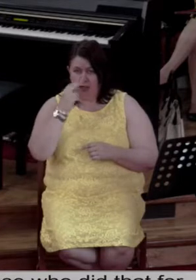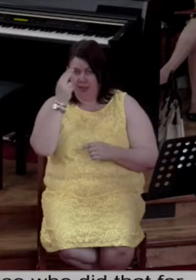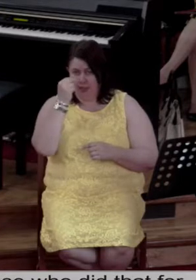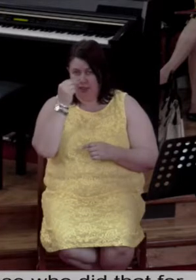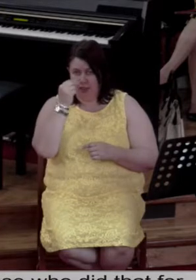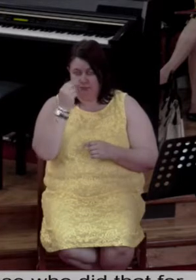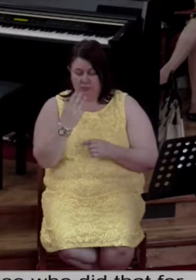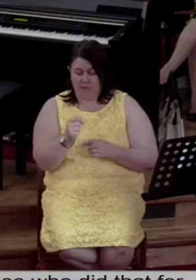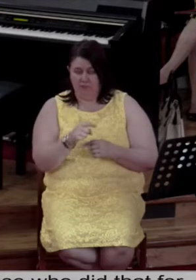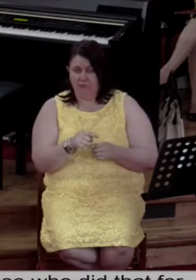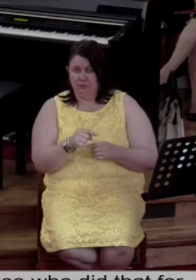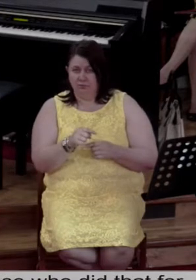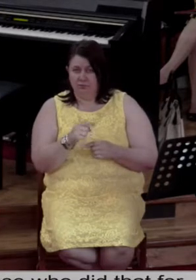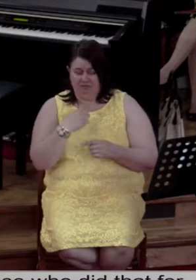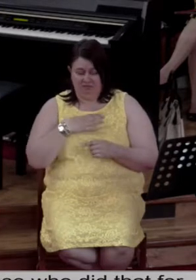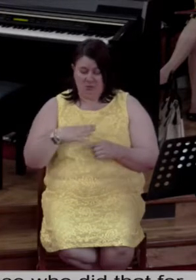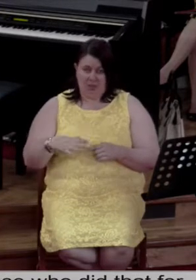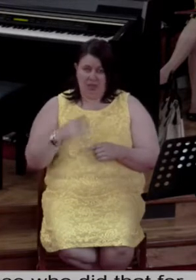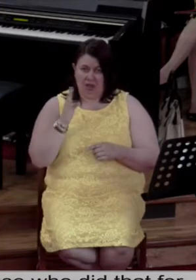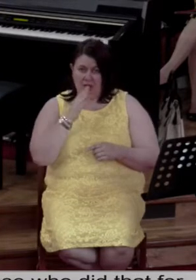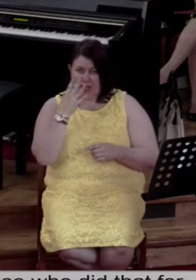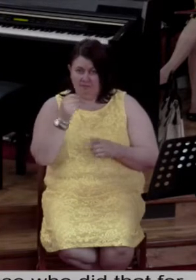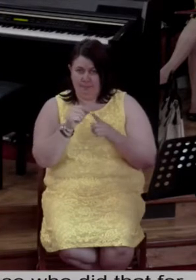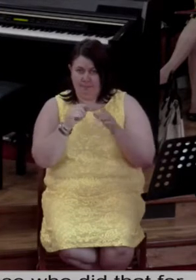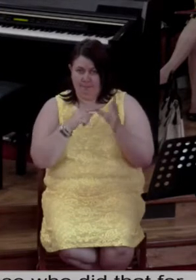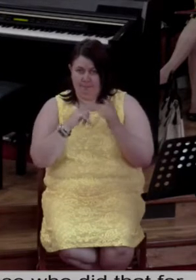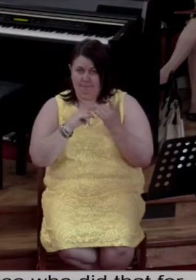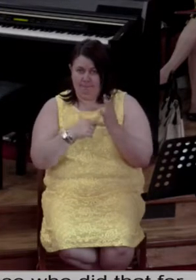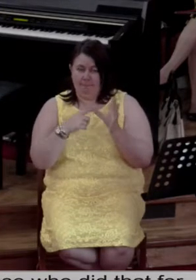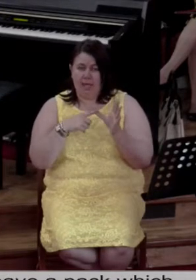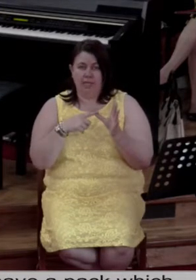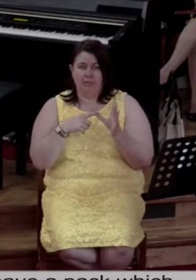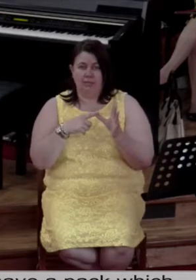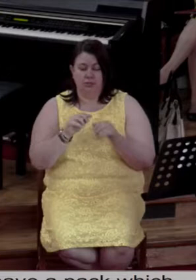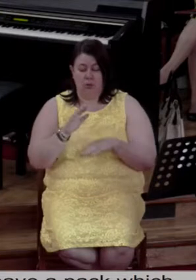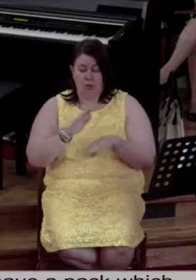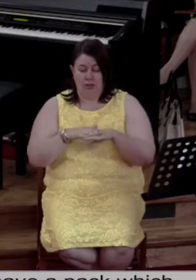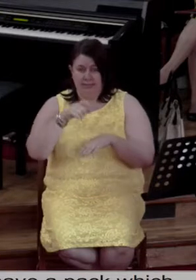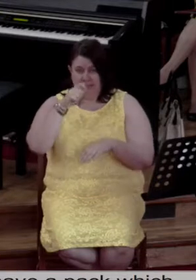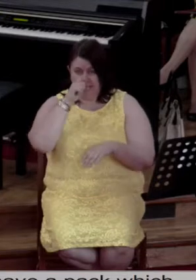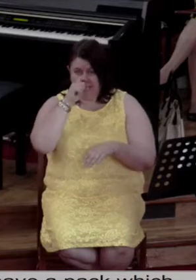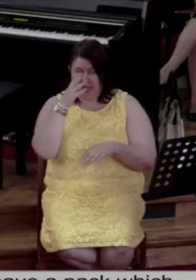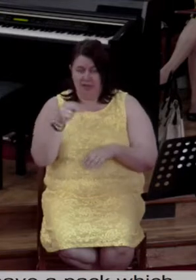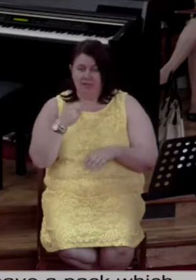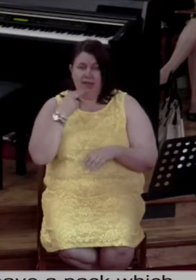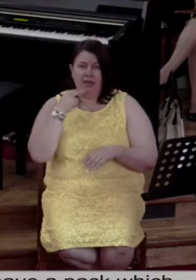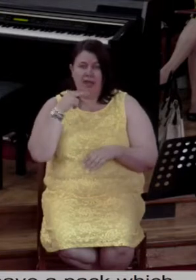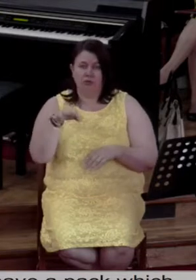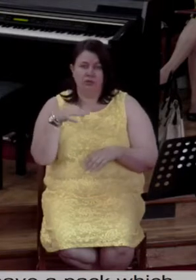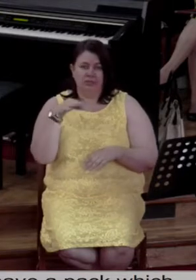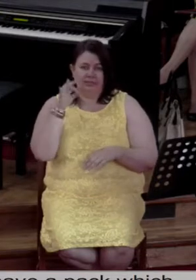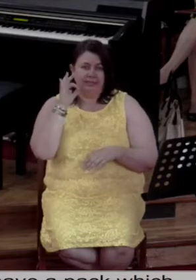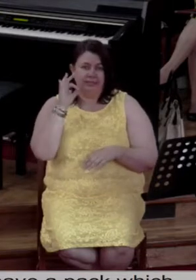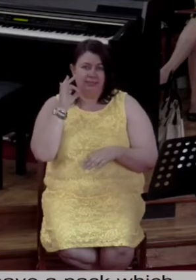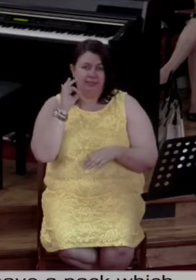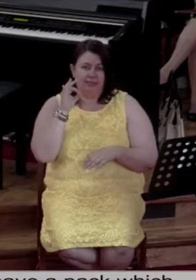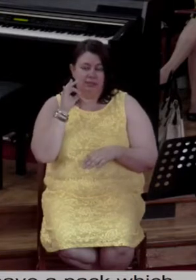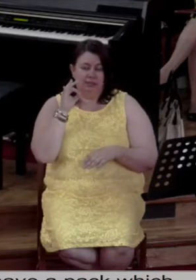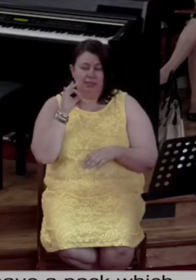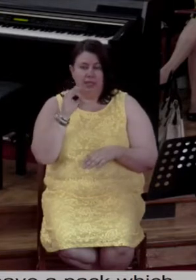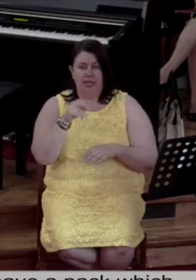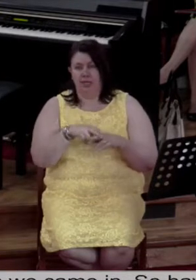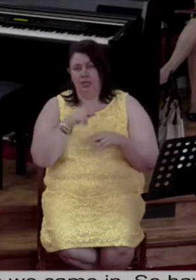alternative. That's on the Friday evening. There's an afternoon tea on the Saturday. We're grateful to the Guild for being involved with that. And there's a